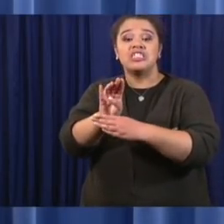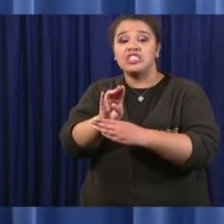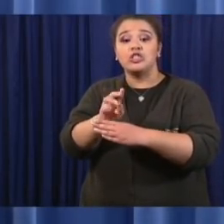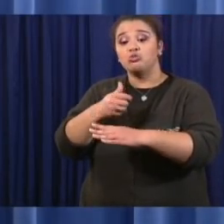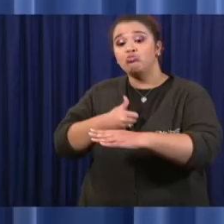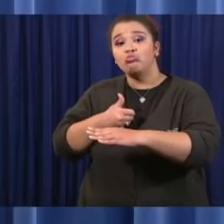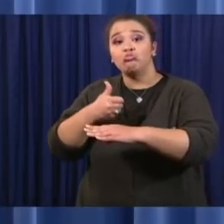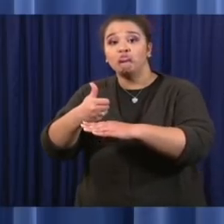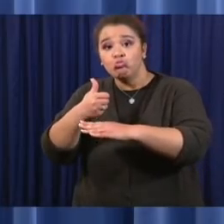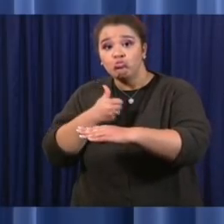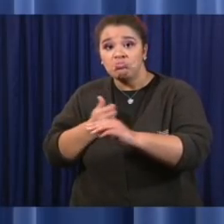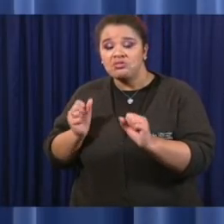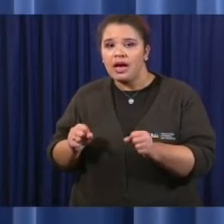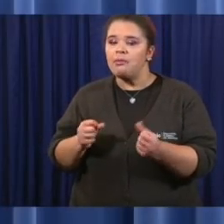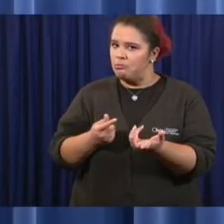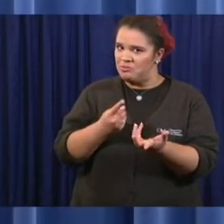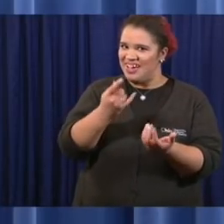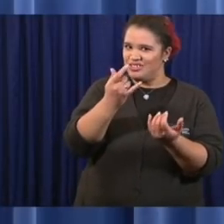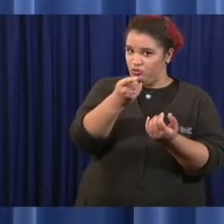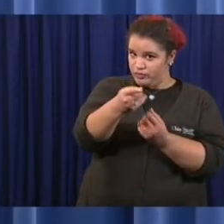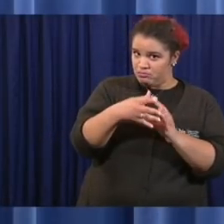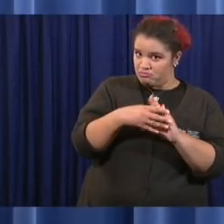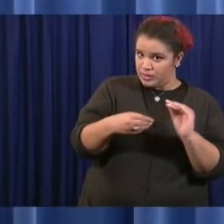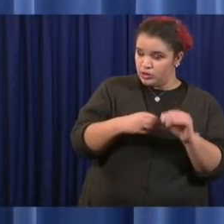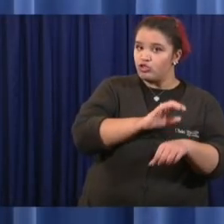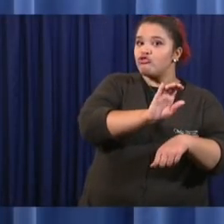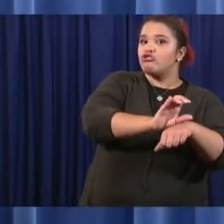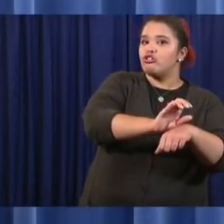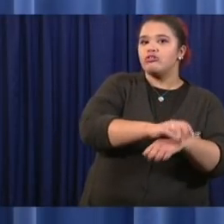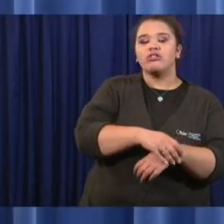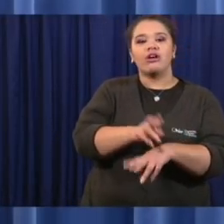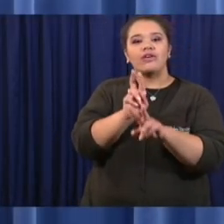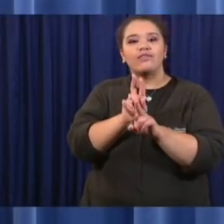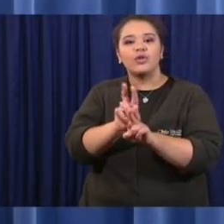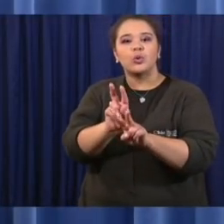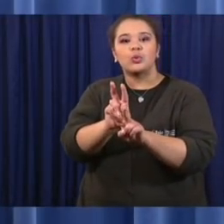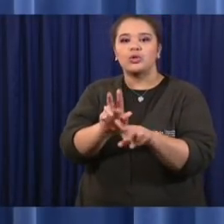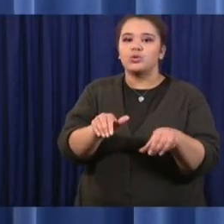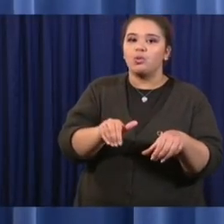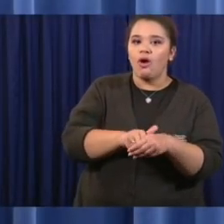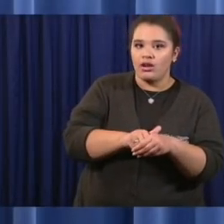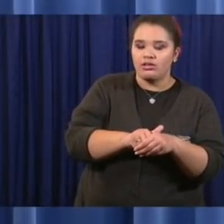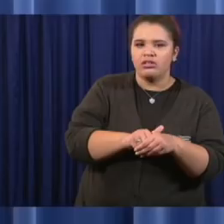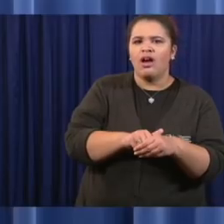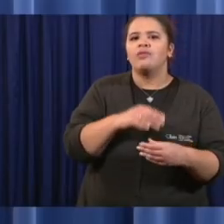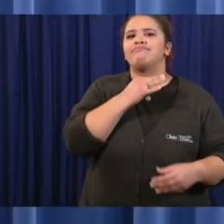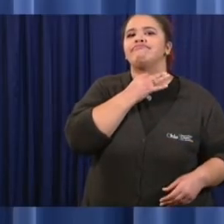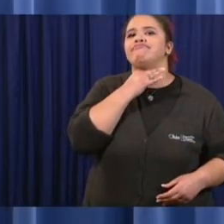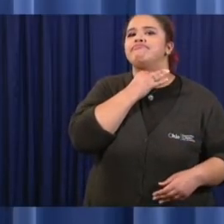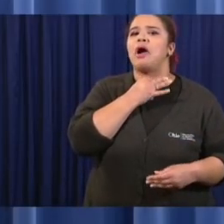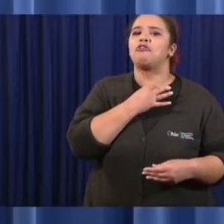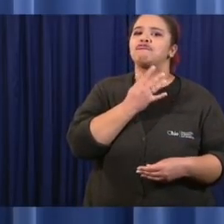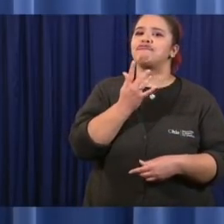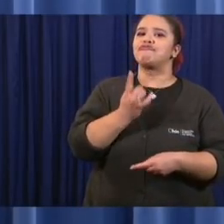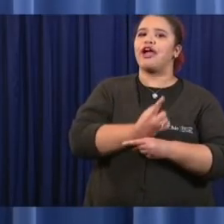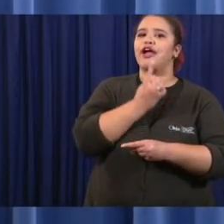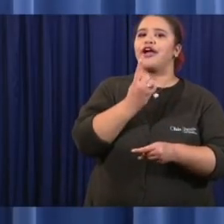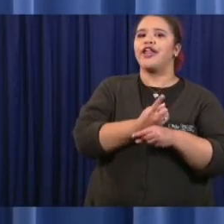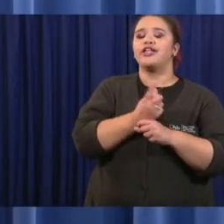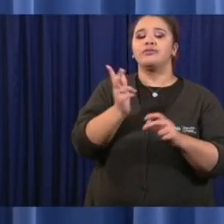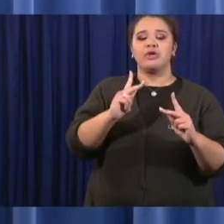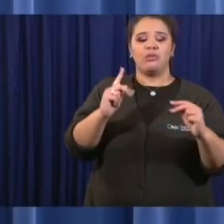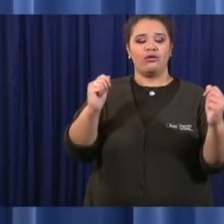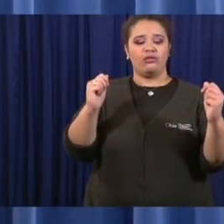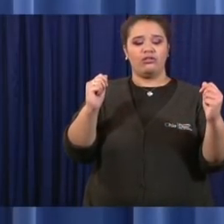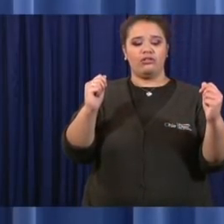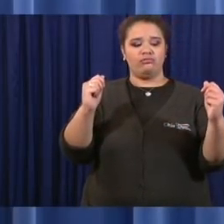mentioned that people can go to funerals and weddings. What about just an average social gathering, people going